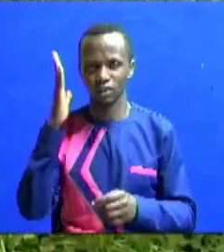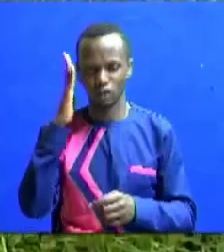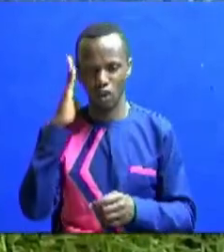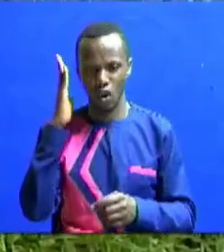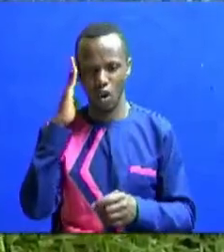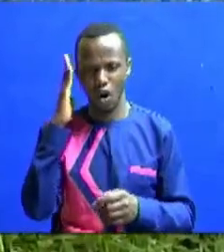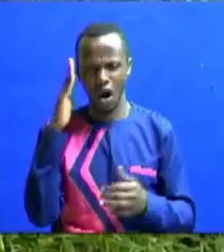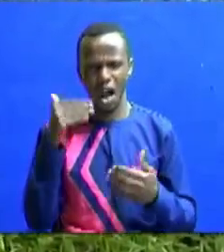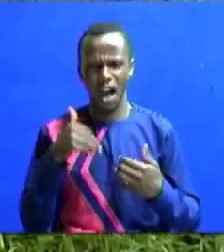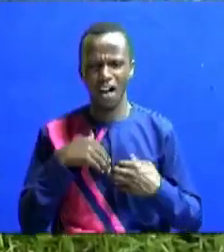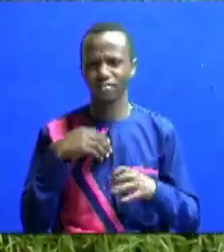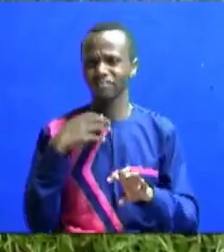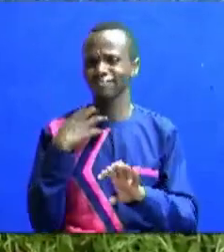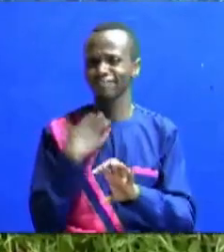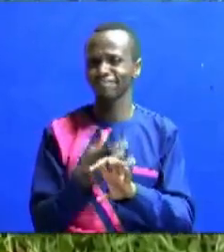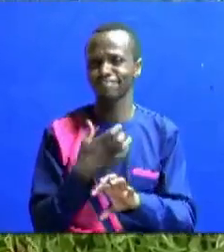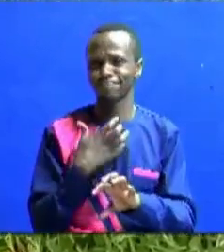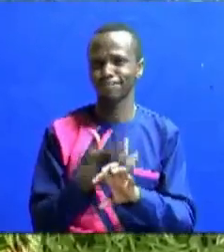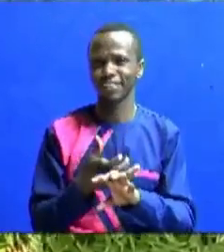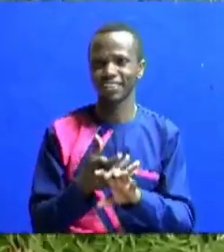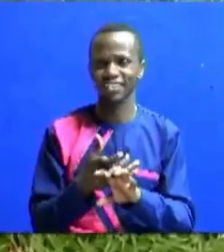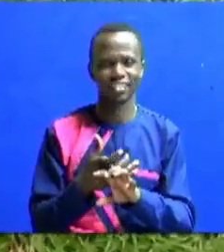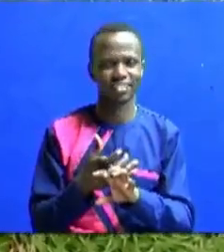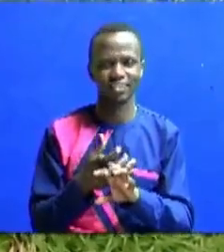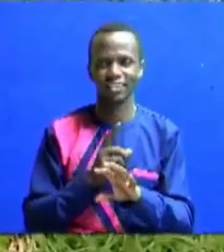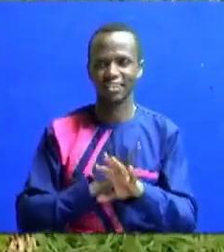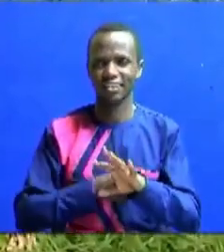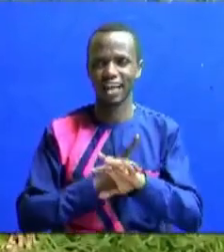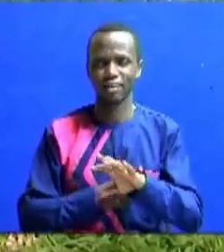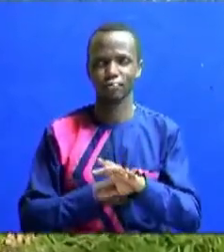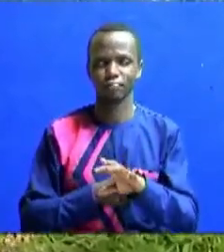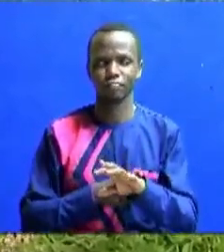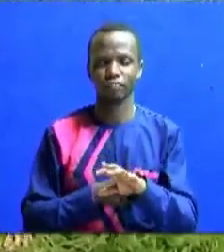mguu. Sasa huyu mtoto